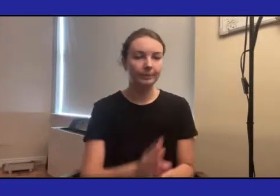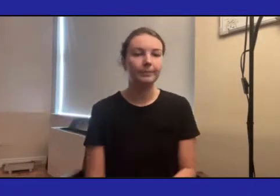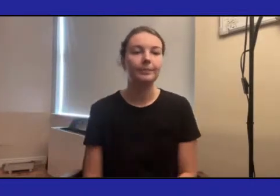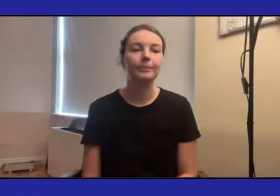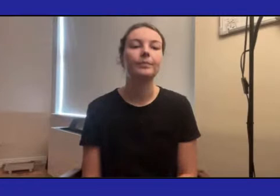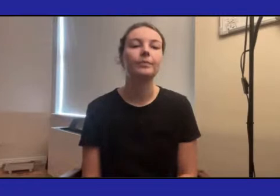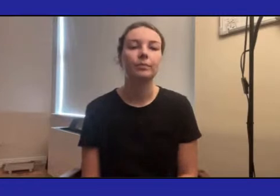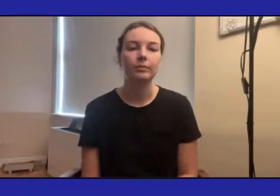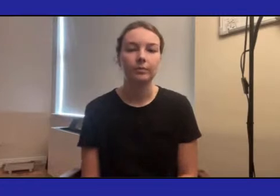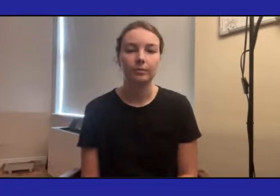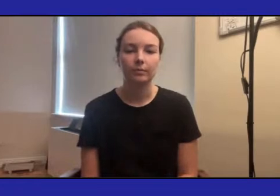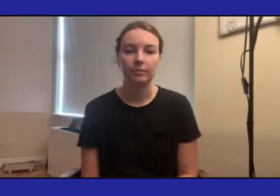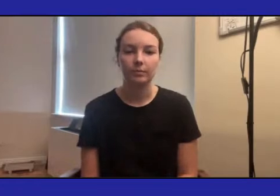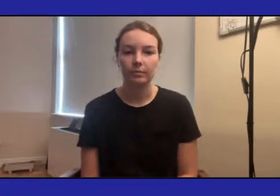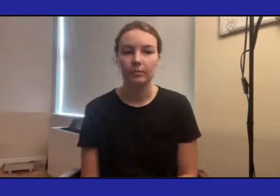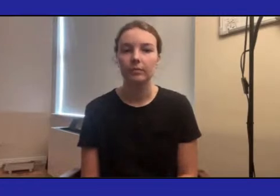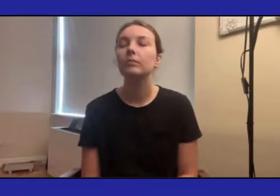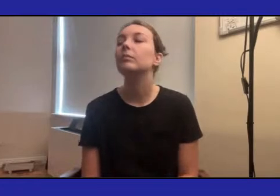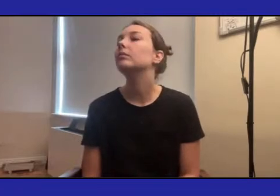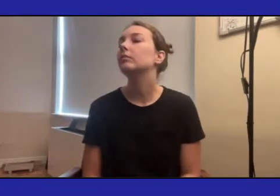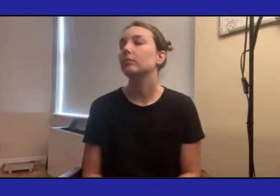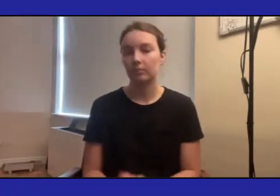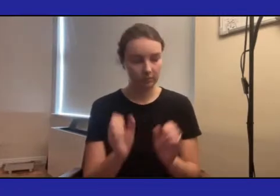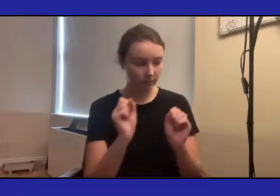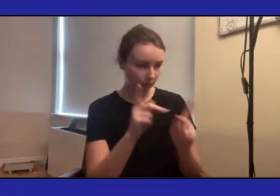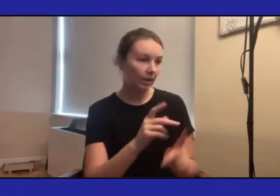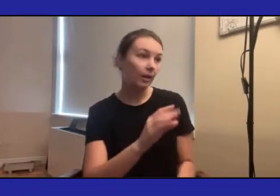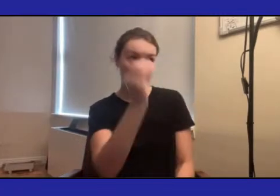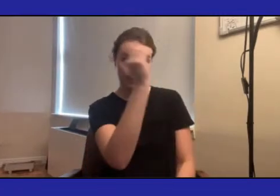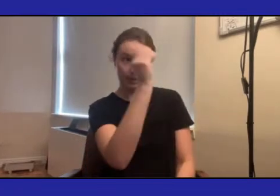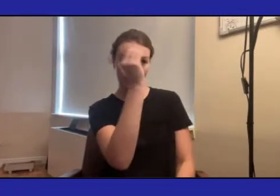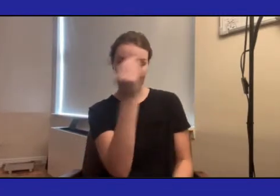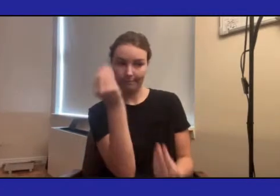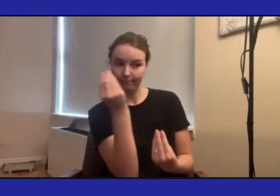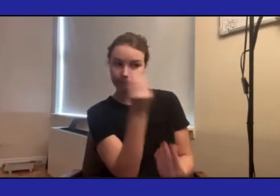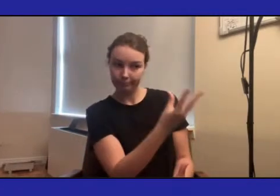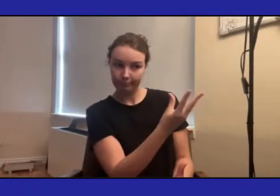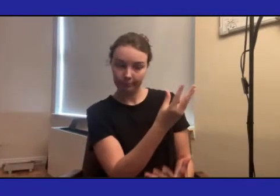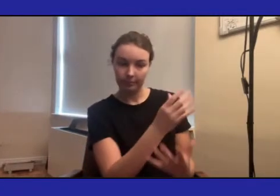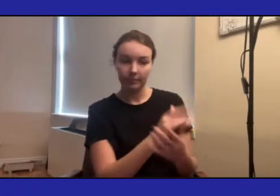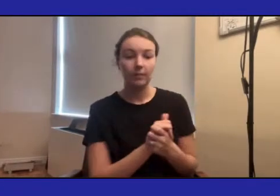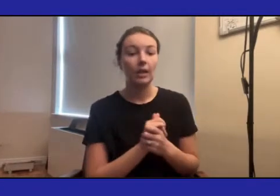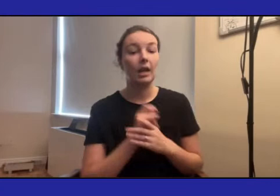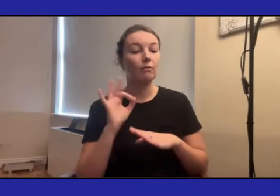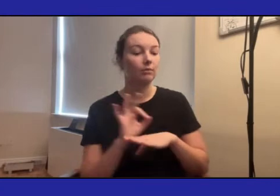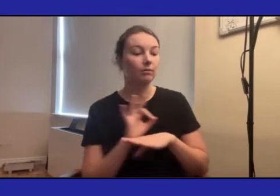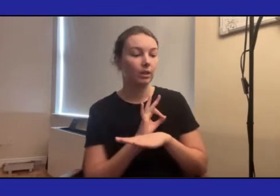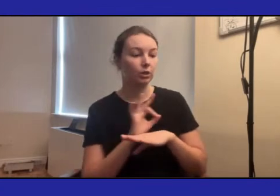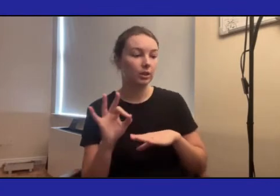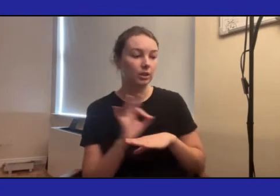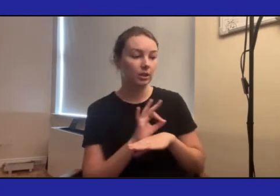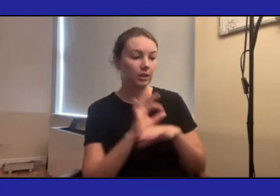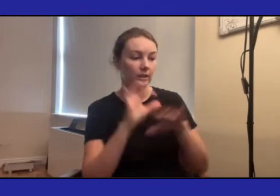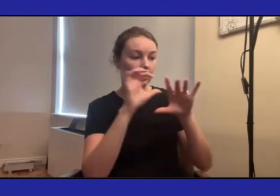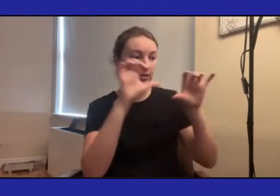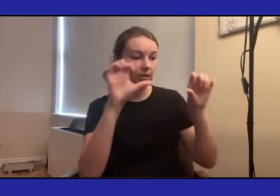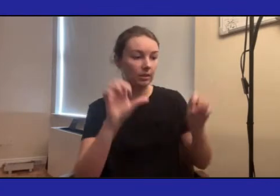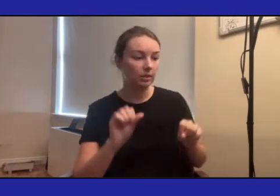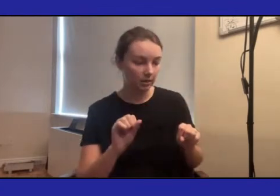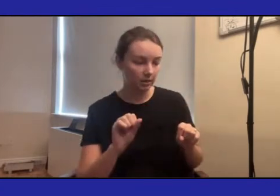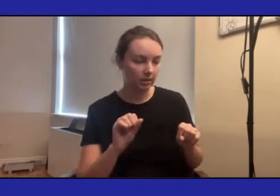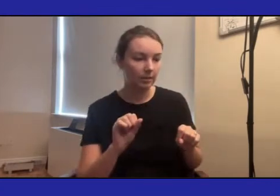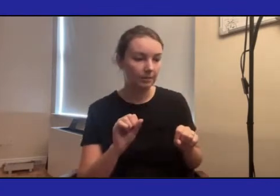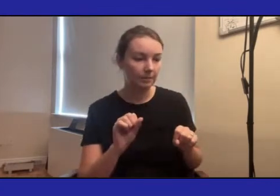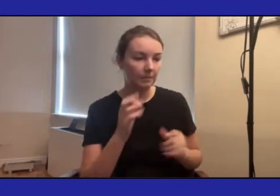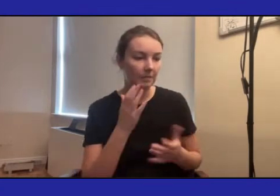for the record, express an opinion that if we functioned as a system, perhaps it's not such a